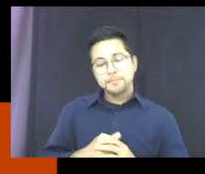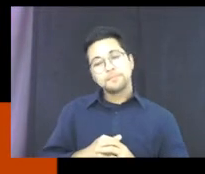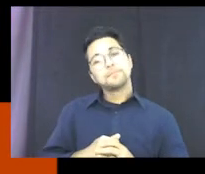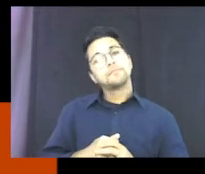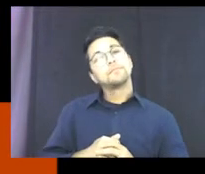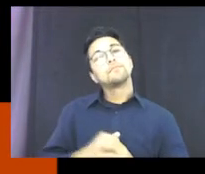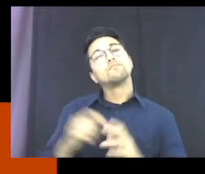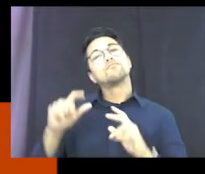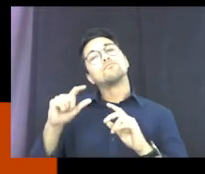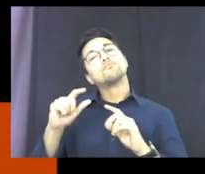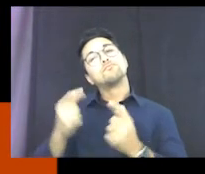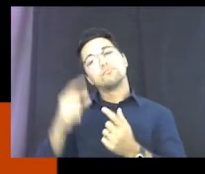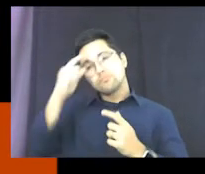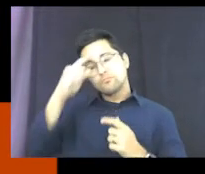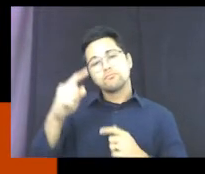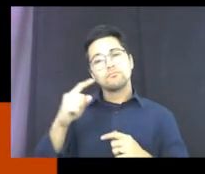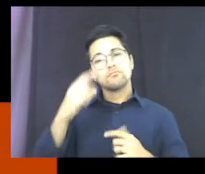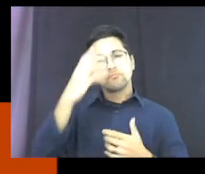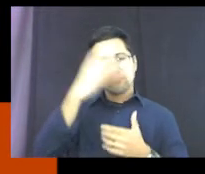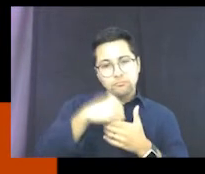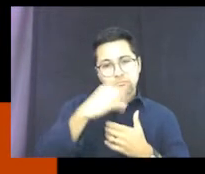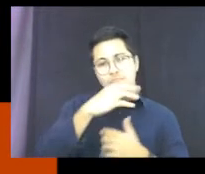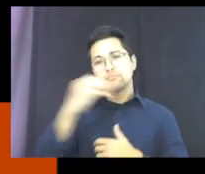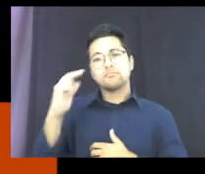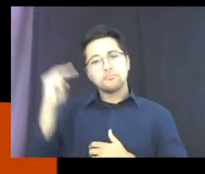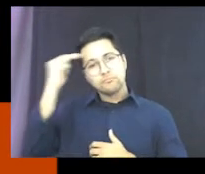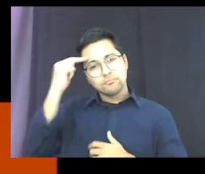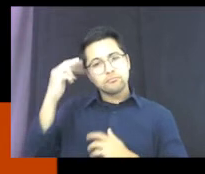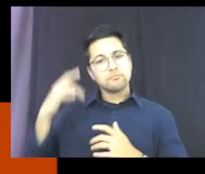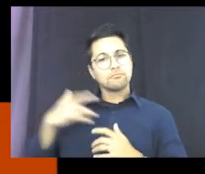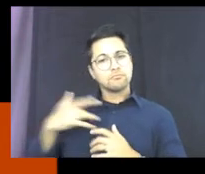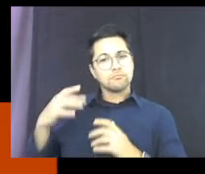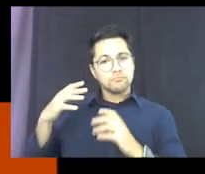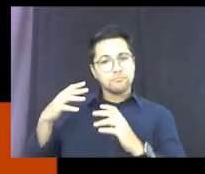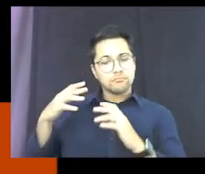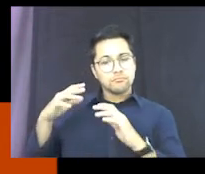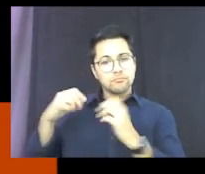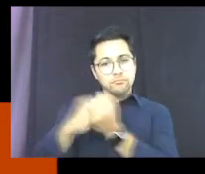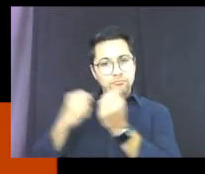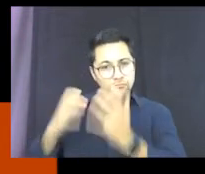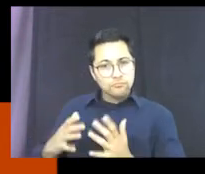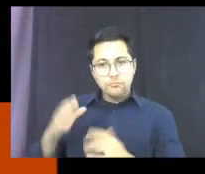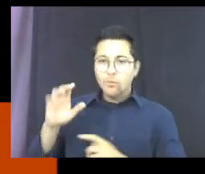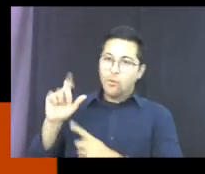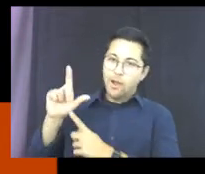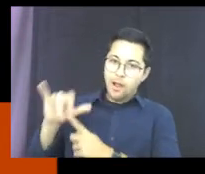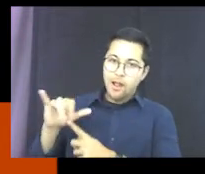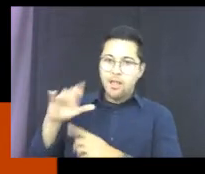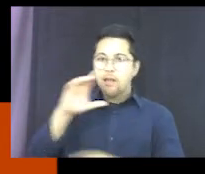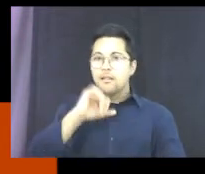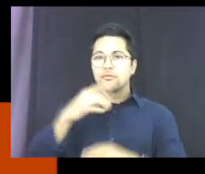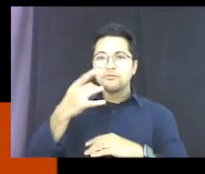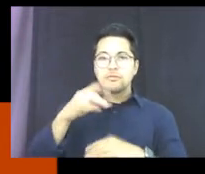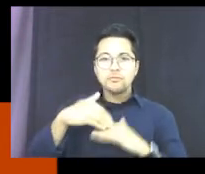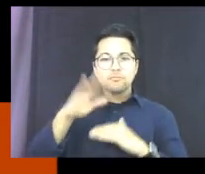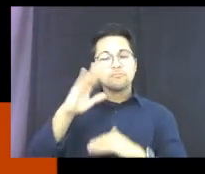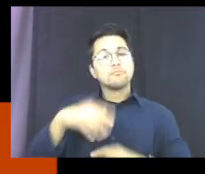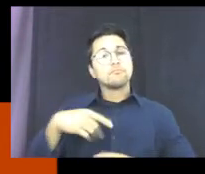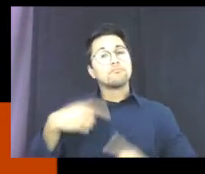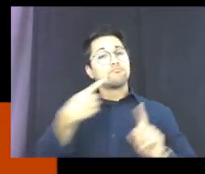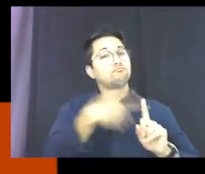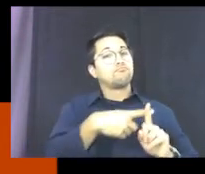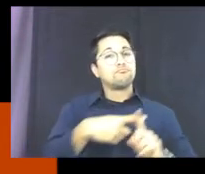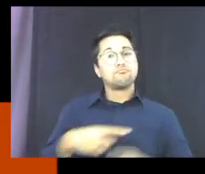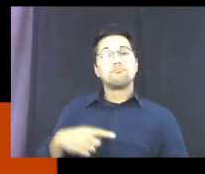Groups for autistic and neurotypical adults or allies aged 18 and older. Pro,